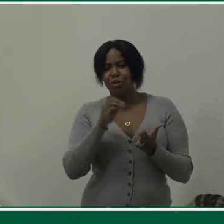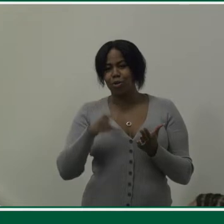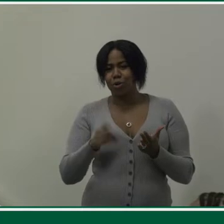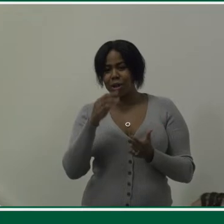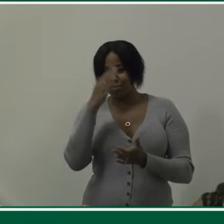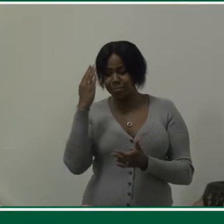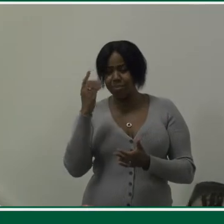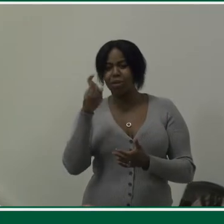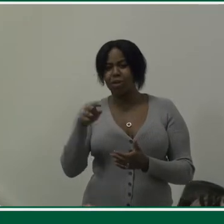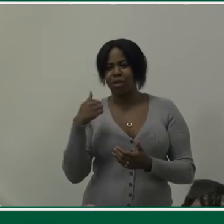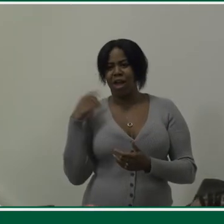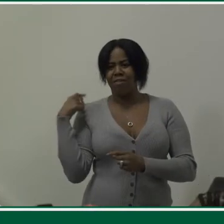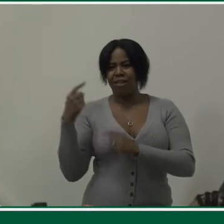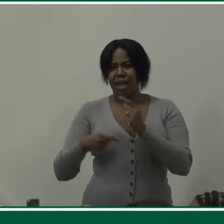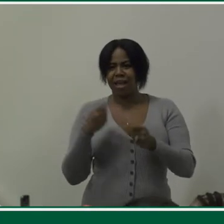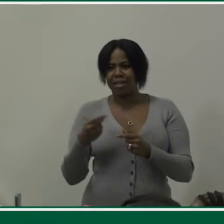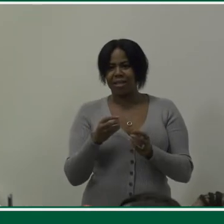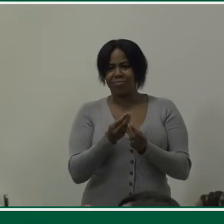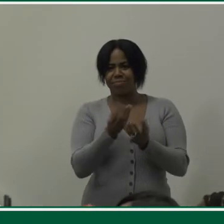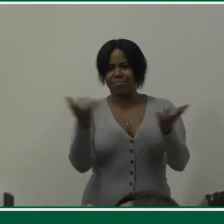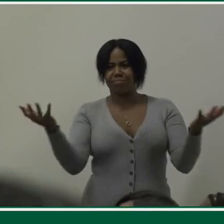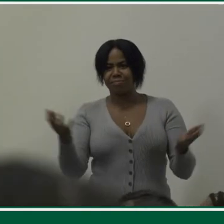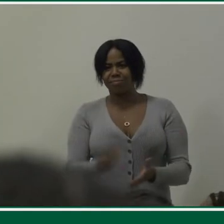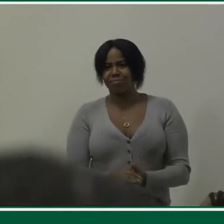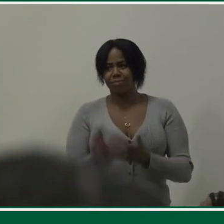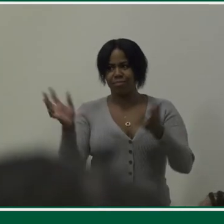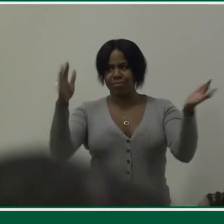legacy. Thank you.